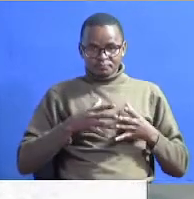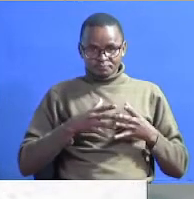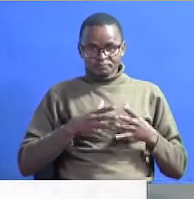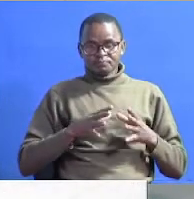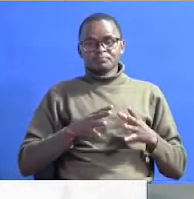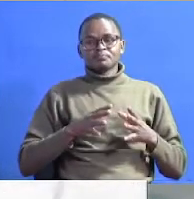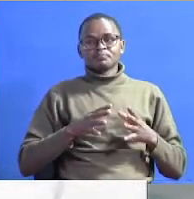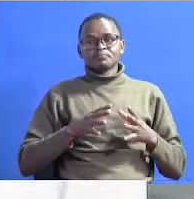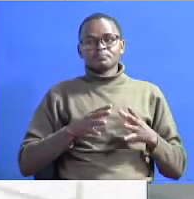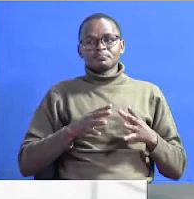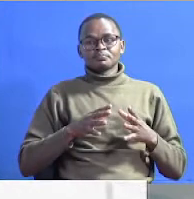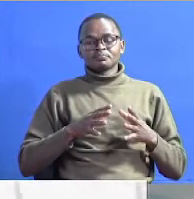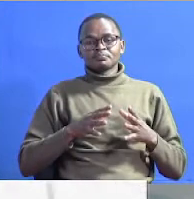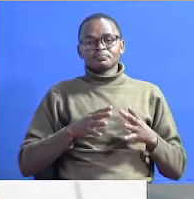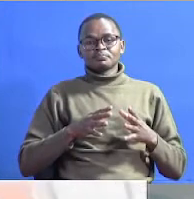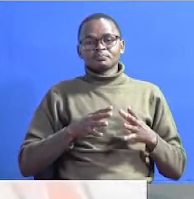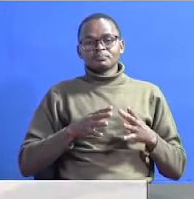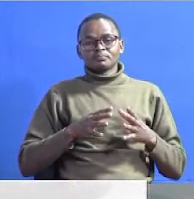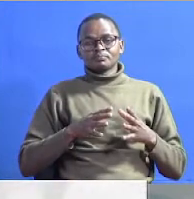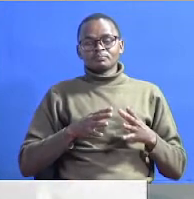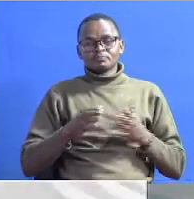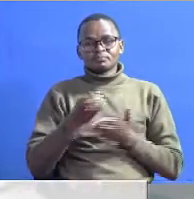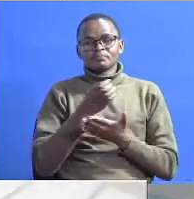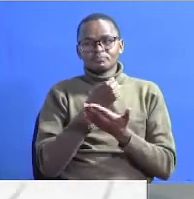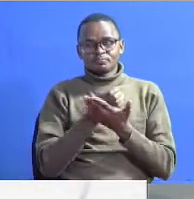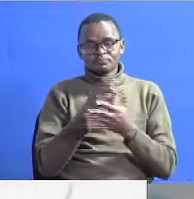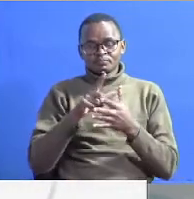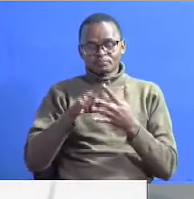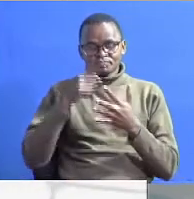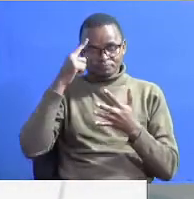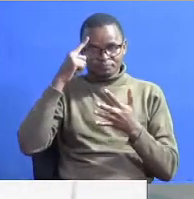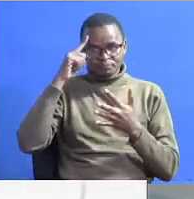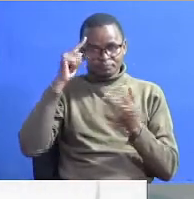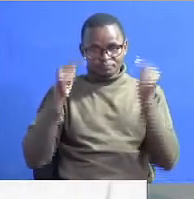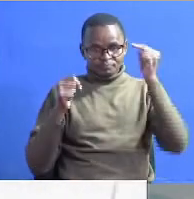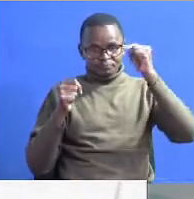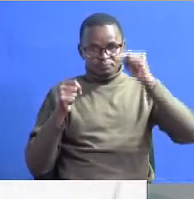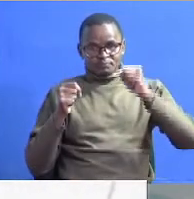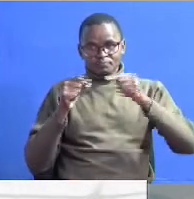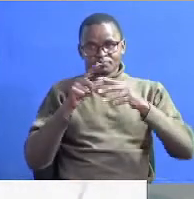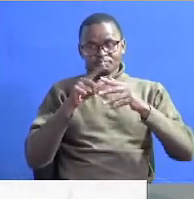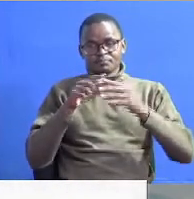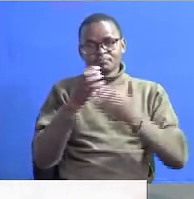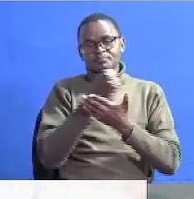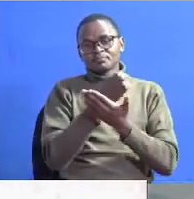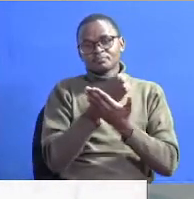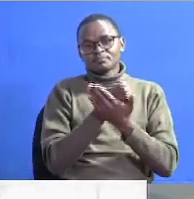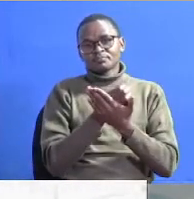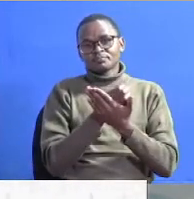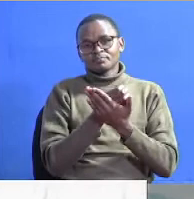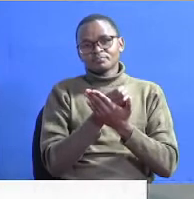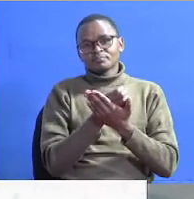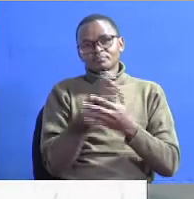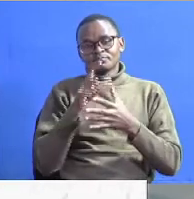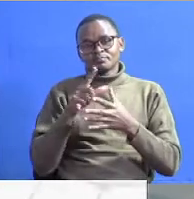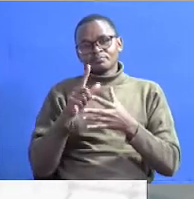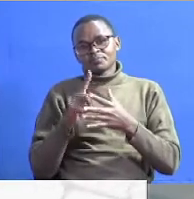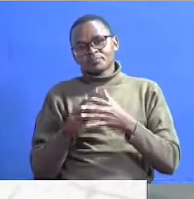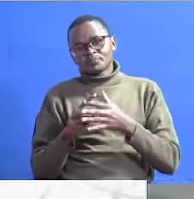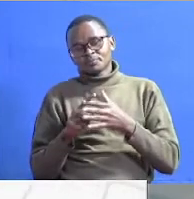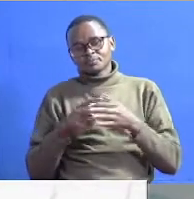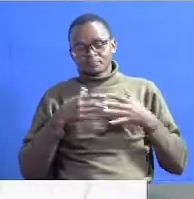complaining. But William Ruto became clever, brought in the bottom-up economic model,